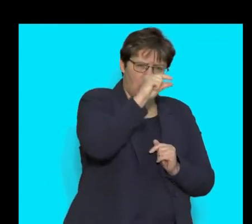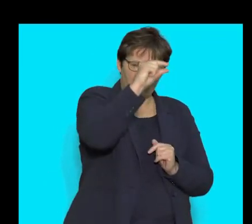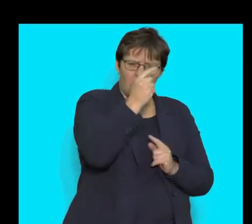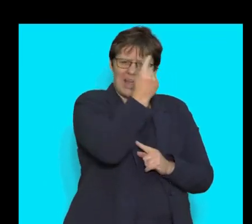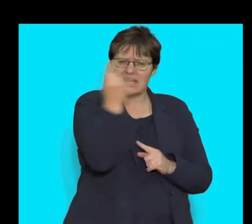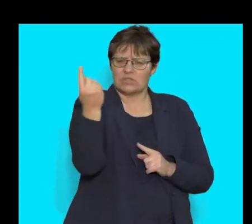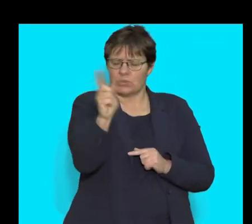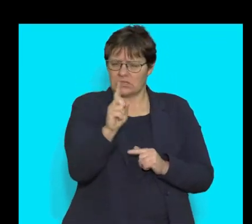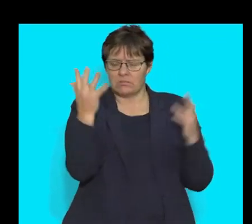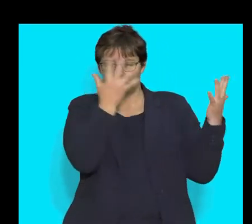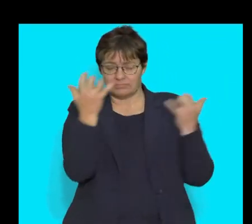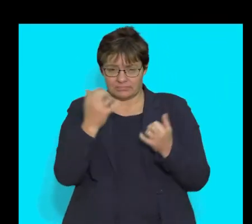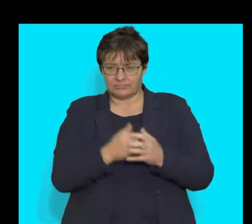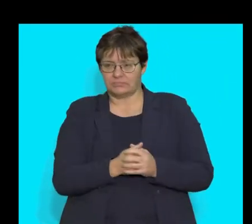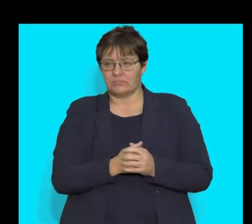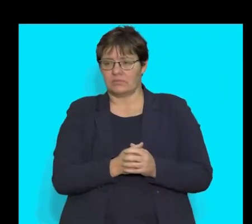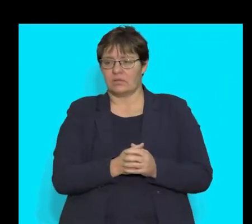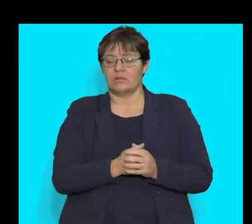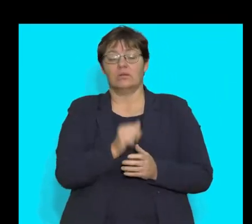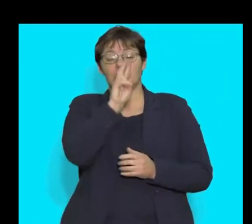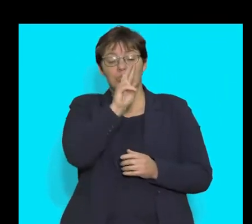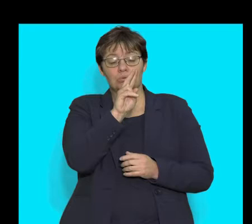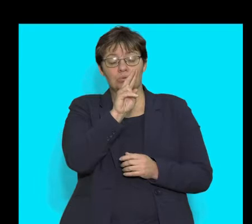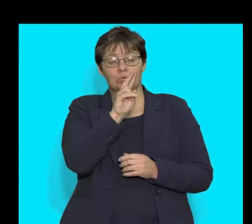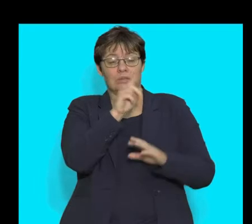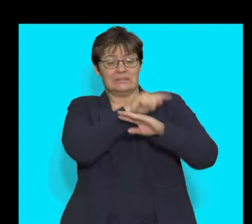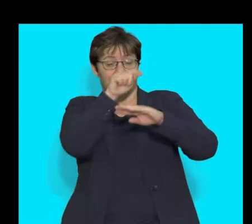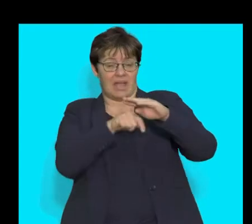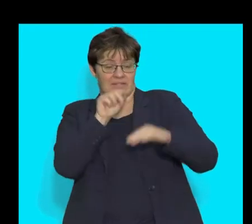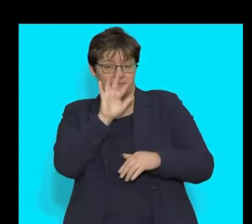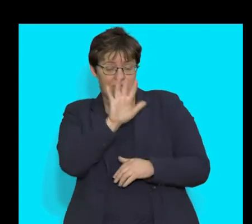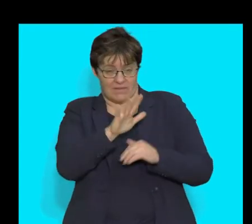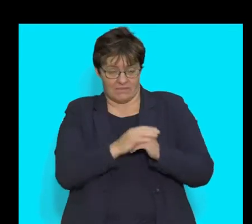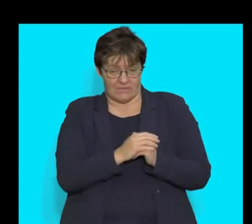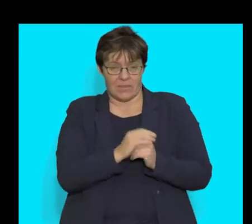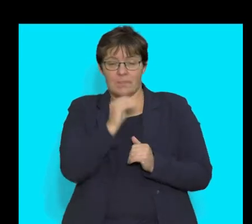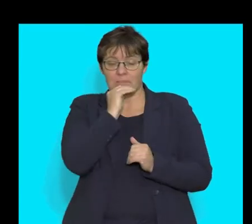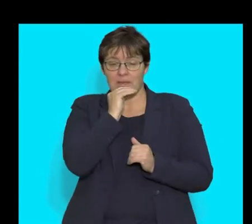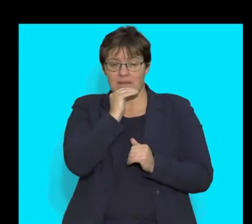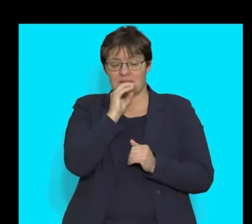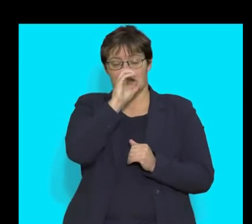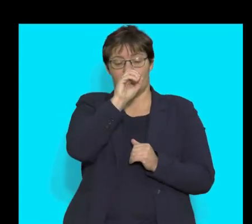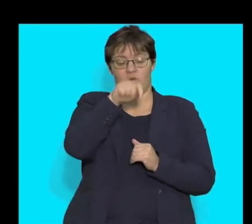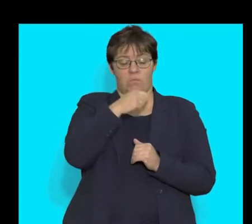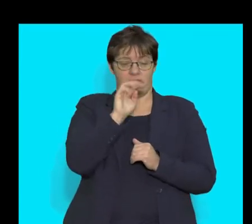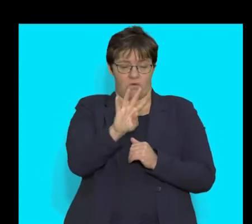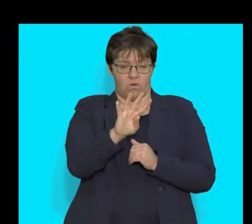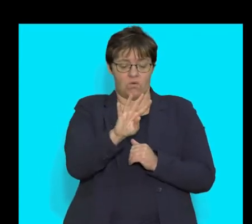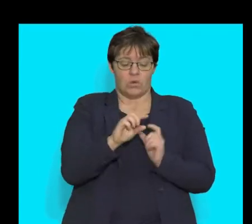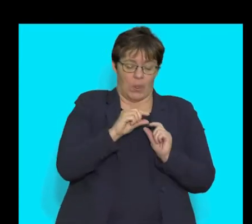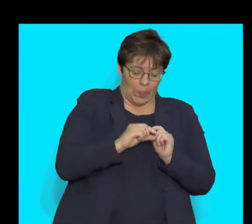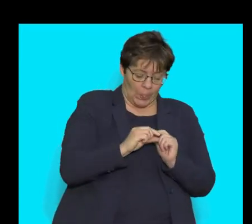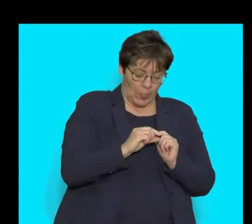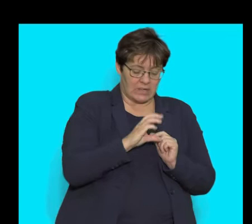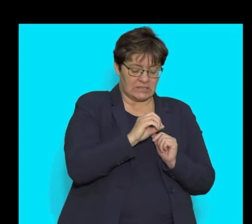you work it out, it's 2 divided by 5, which equals 0,4. So each of these